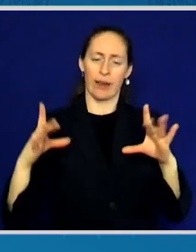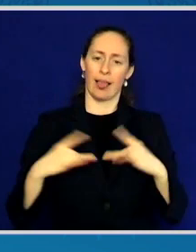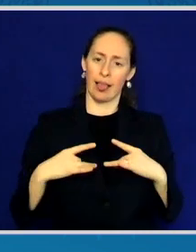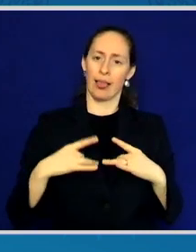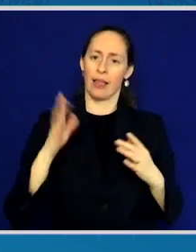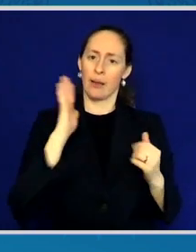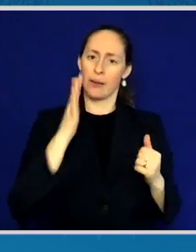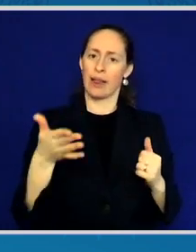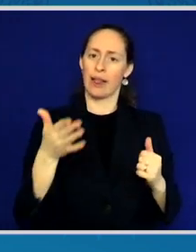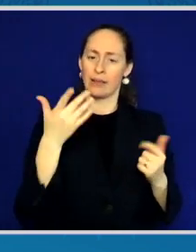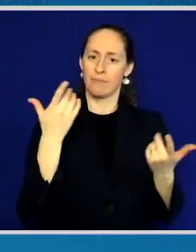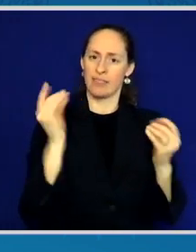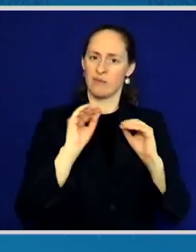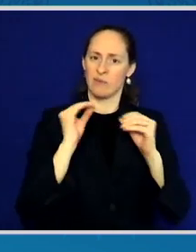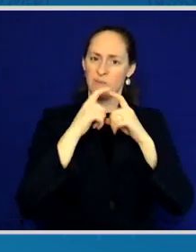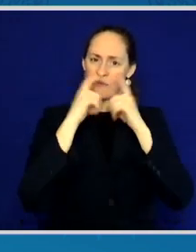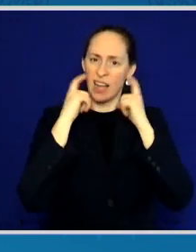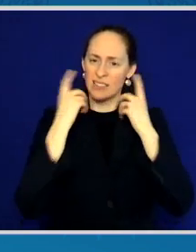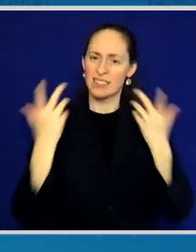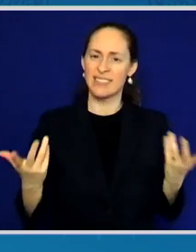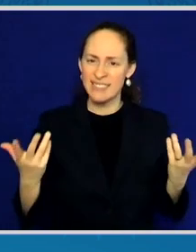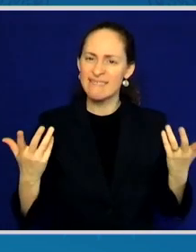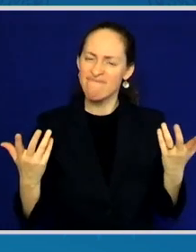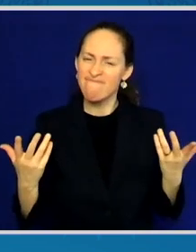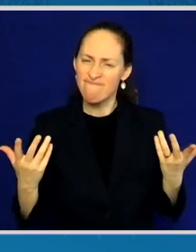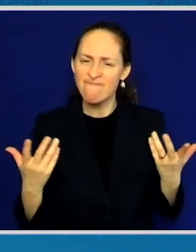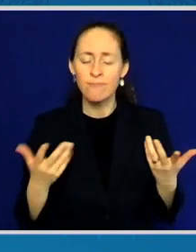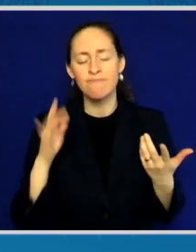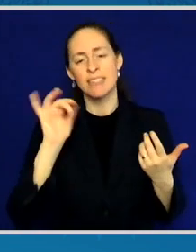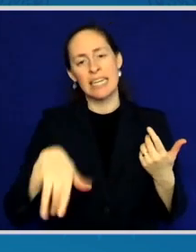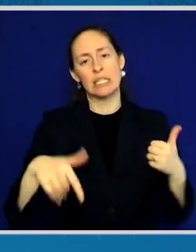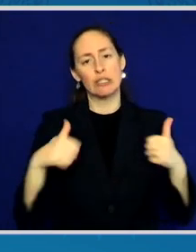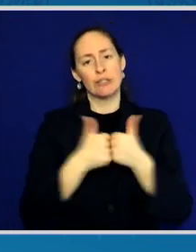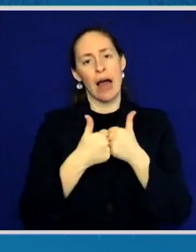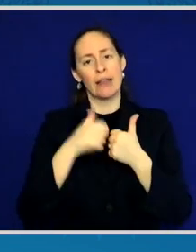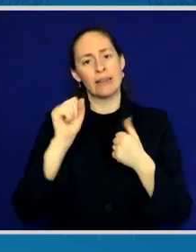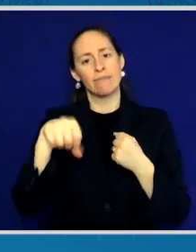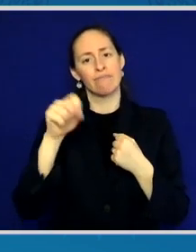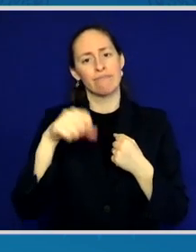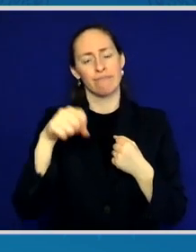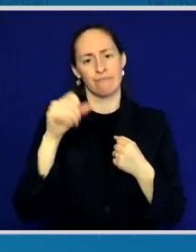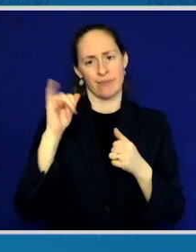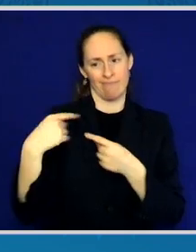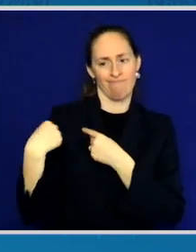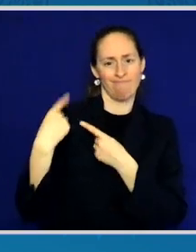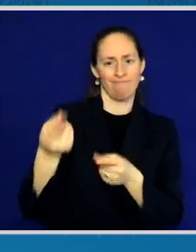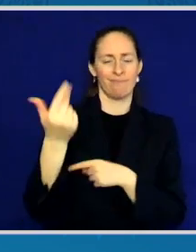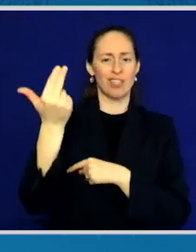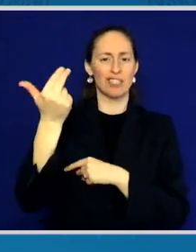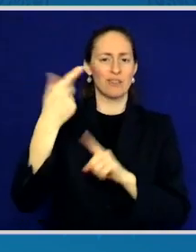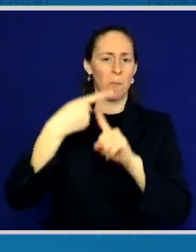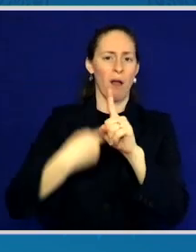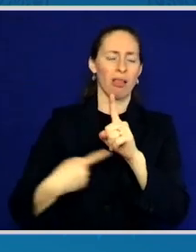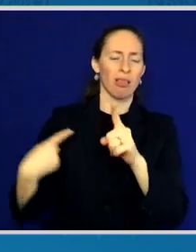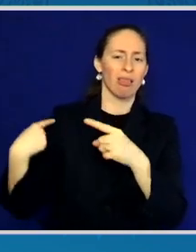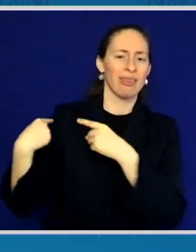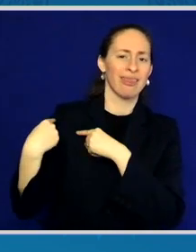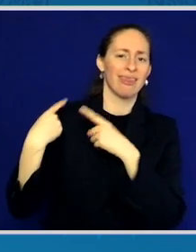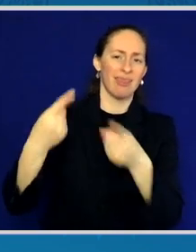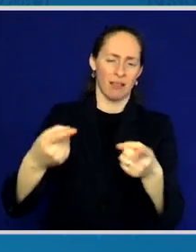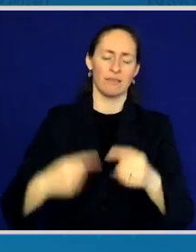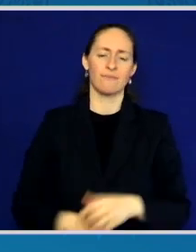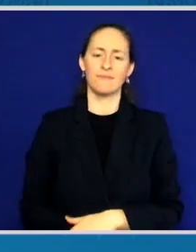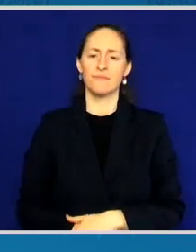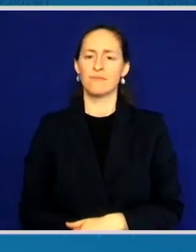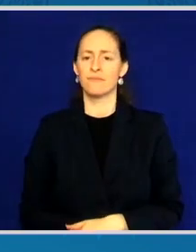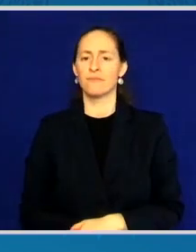rough. It's been a challenge for our people over the last year. We did,